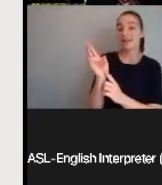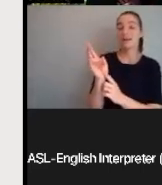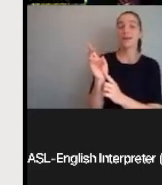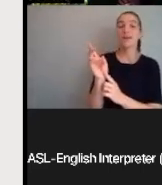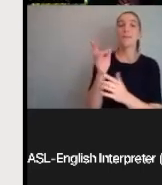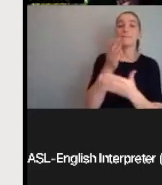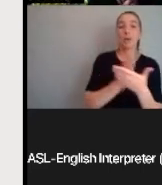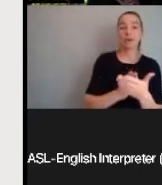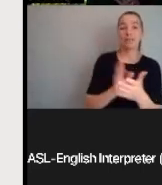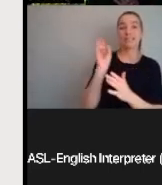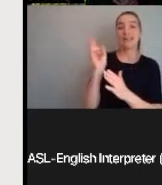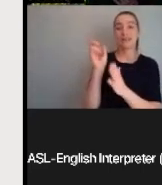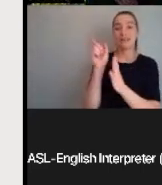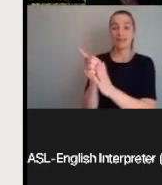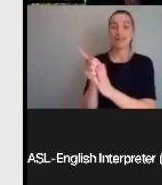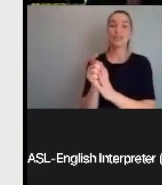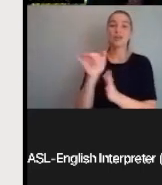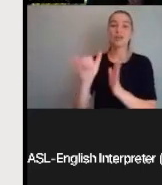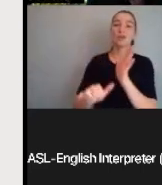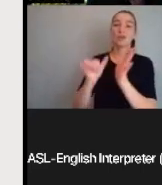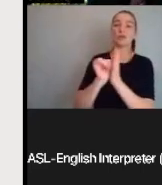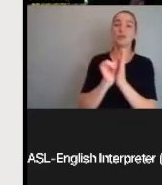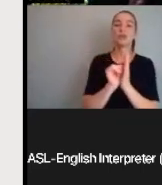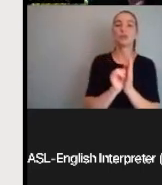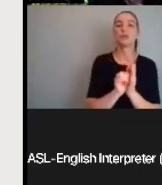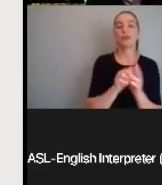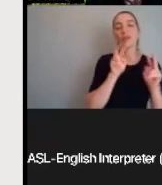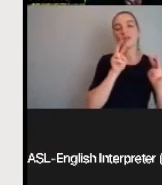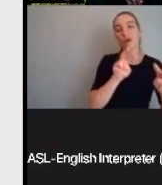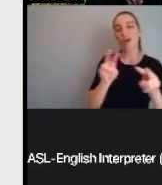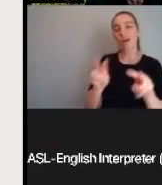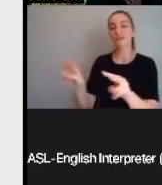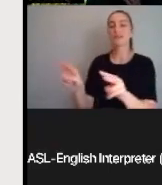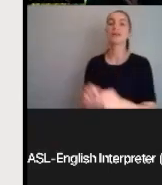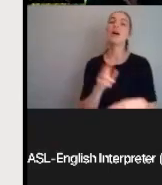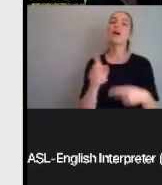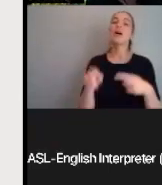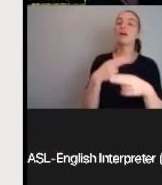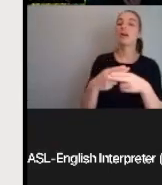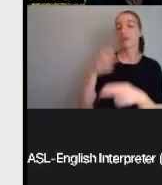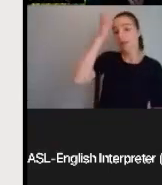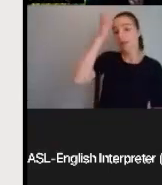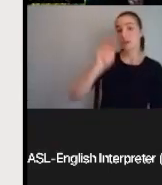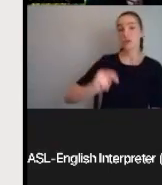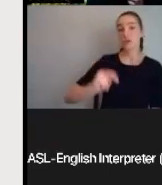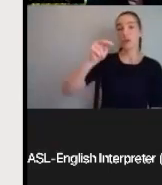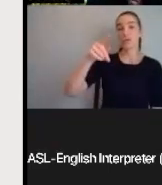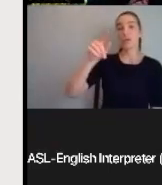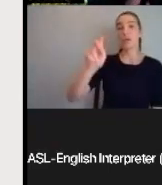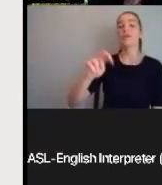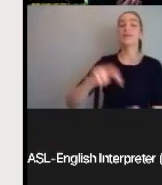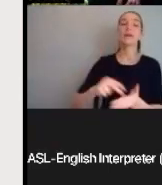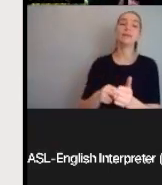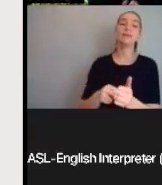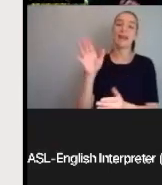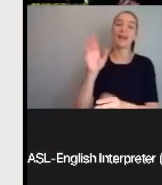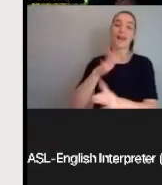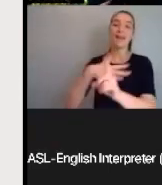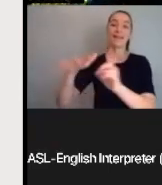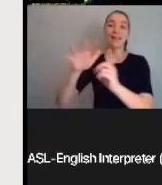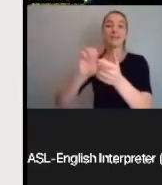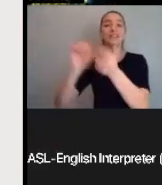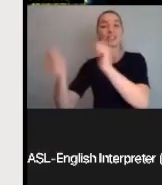called the North Pole. Um, and it links gentrification and climate change, um, through the four main